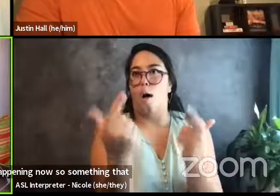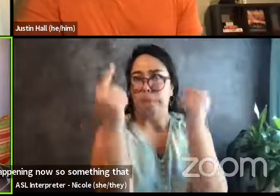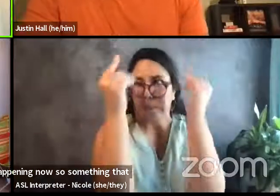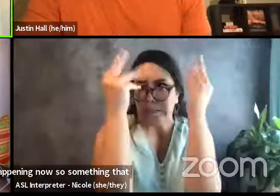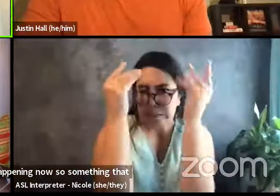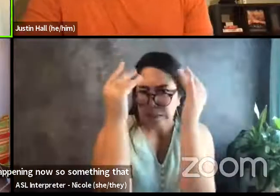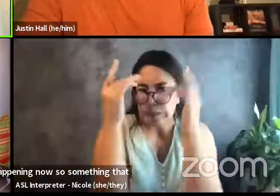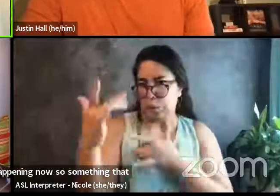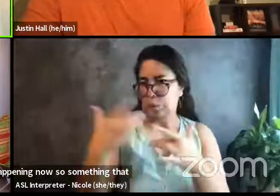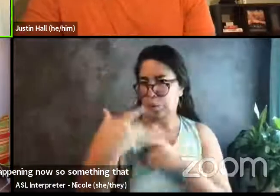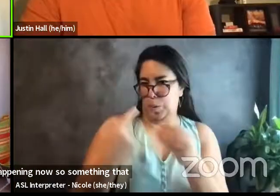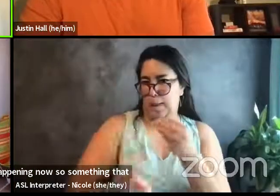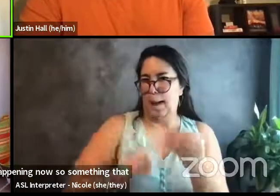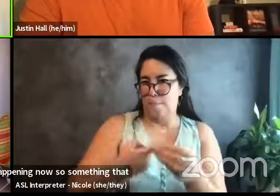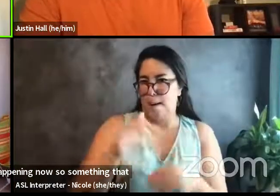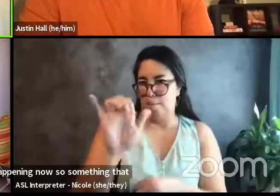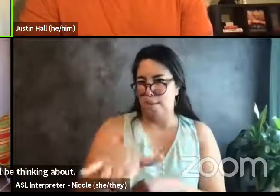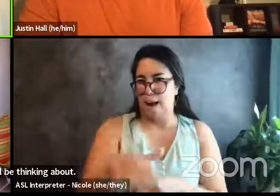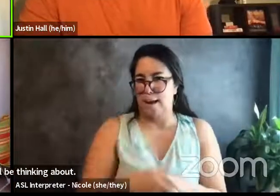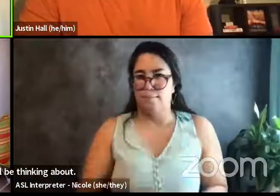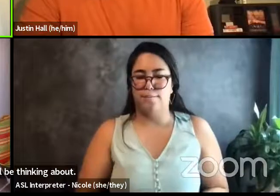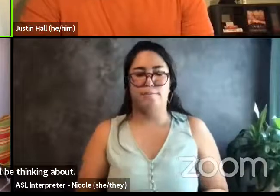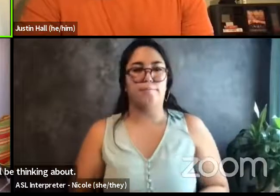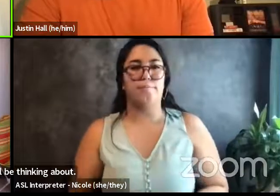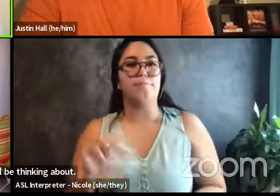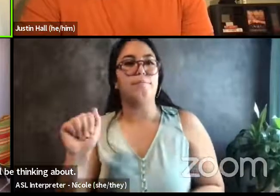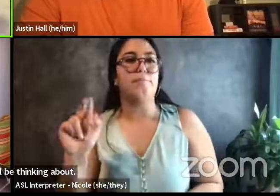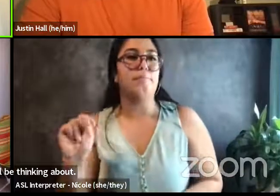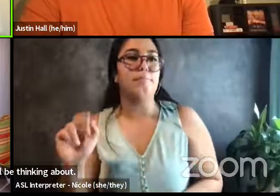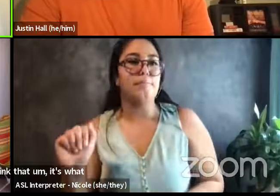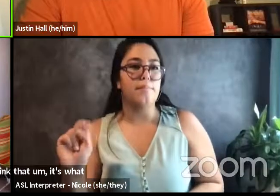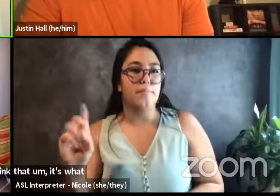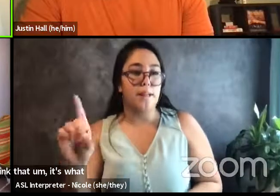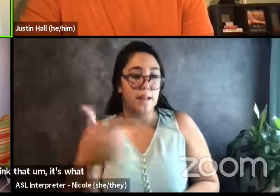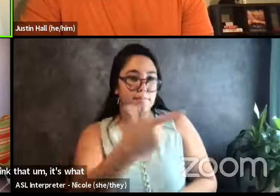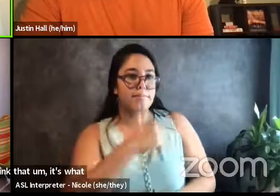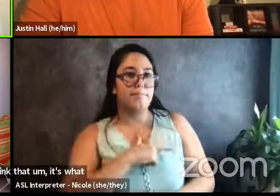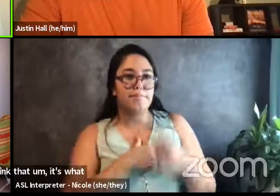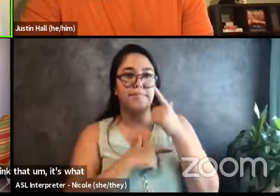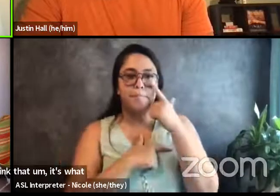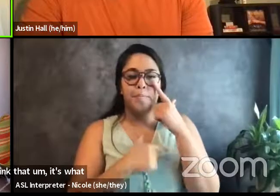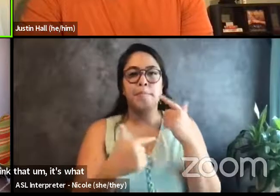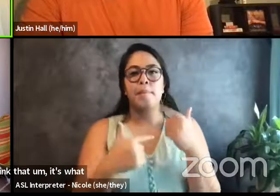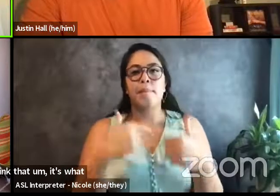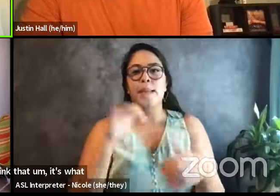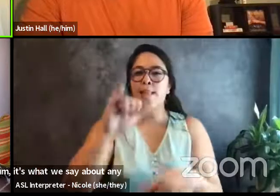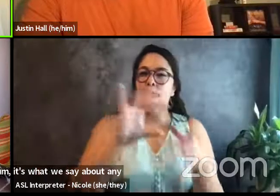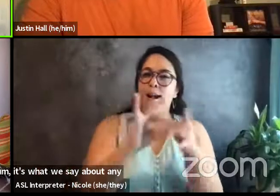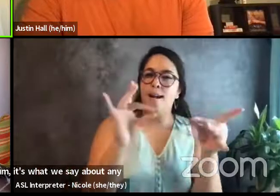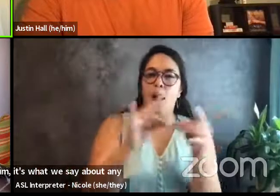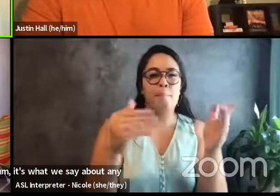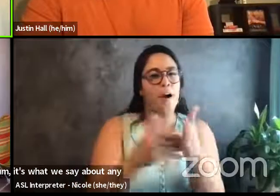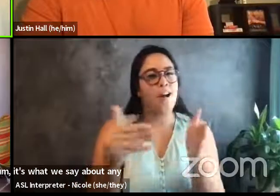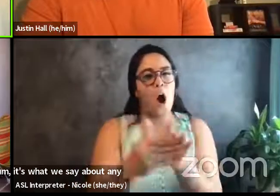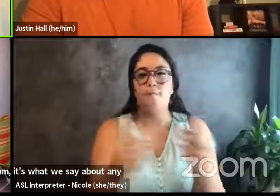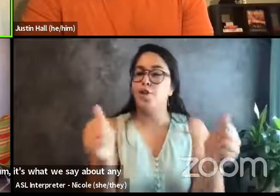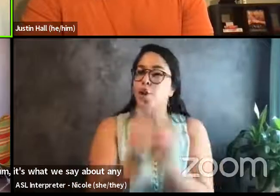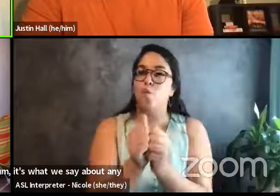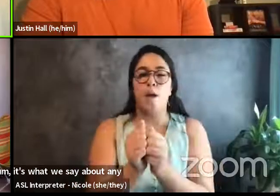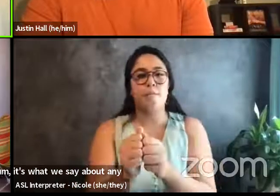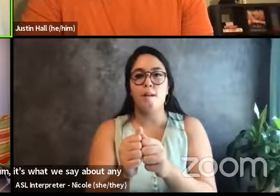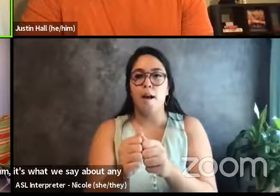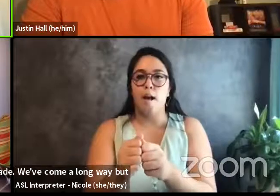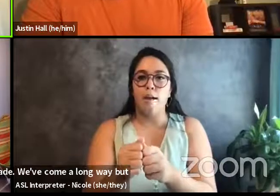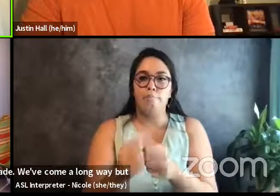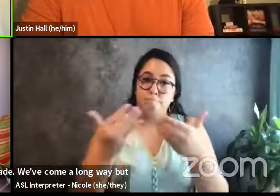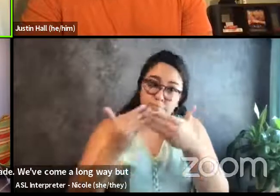It makes me think that, um, it's what we say about any kind of progress that's made. Um, we've come a long way, but we still